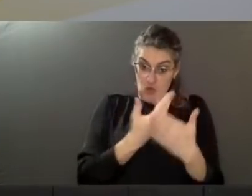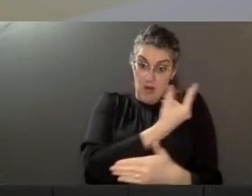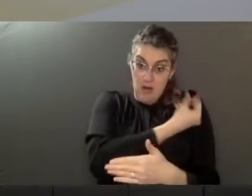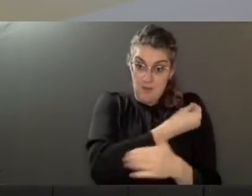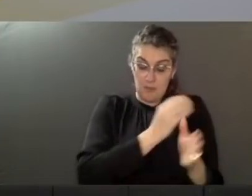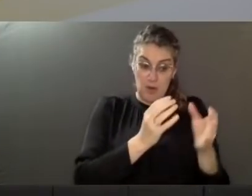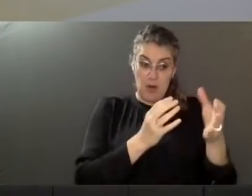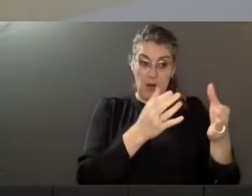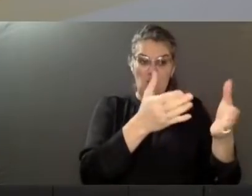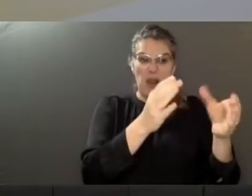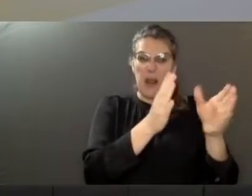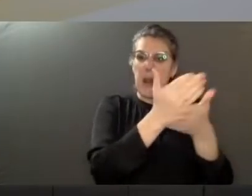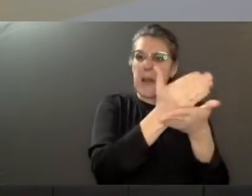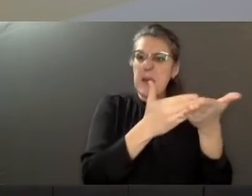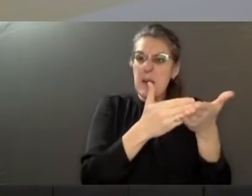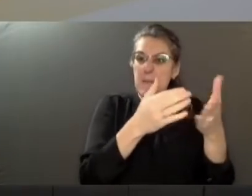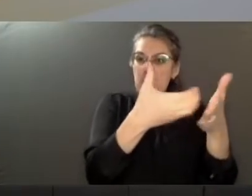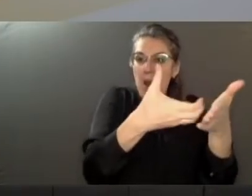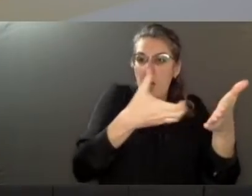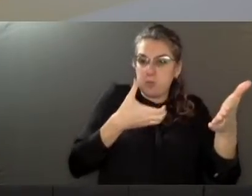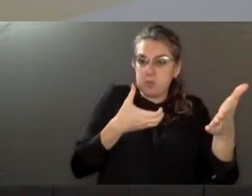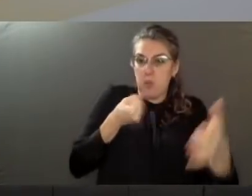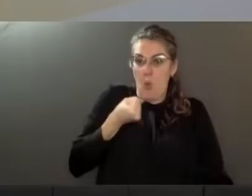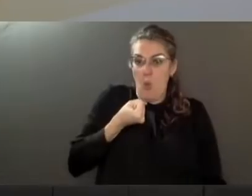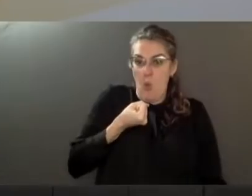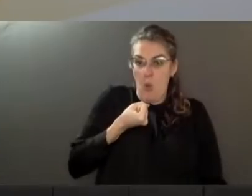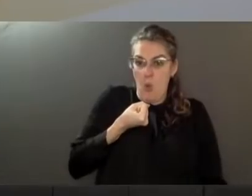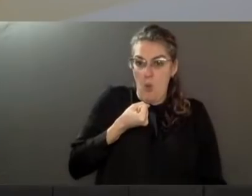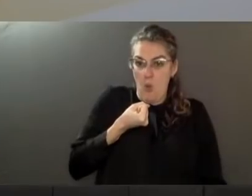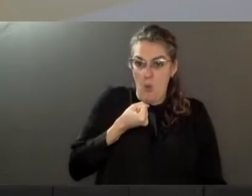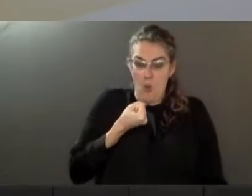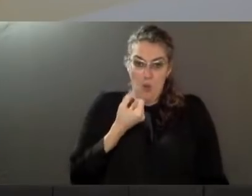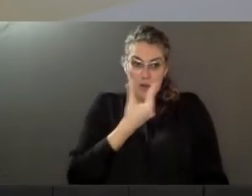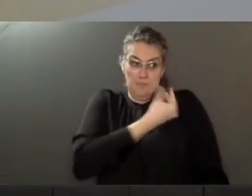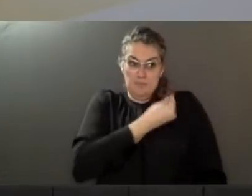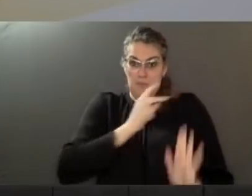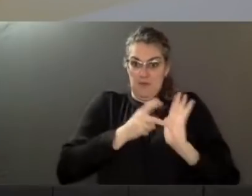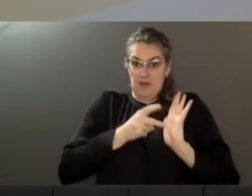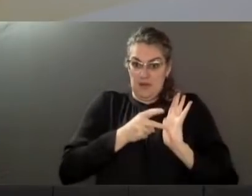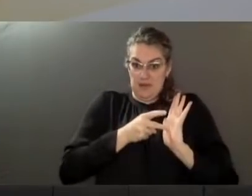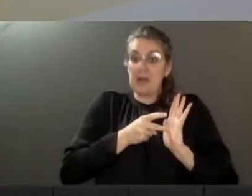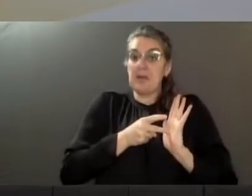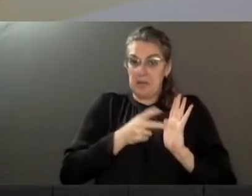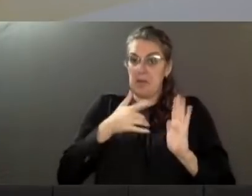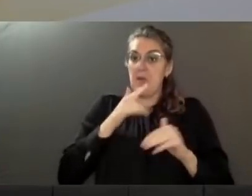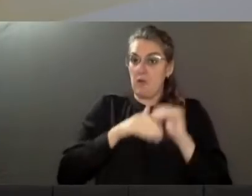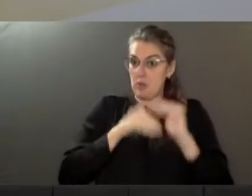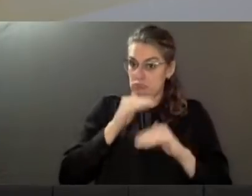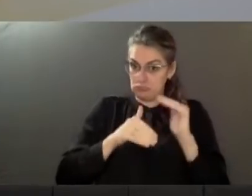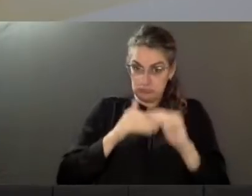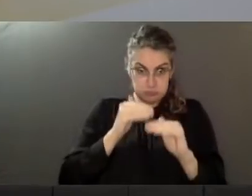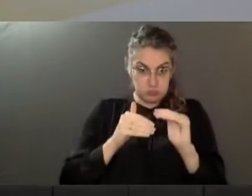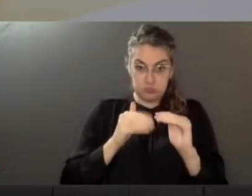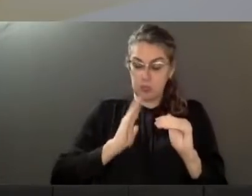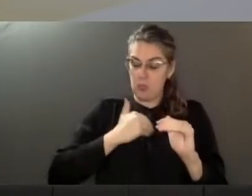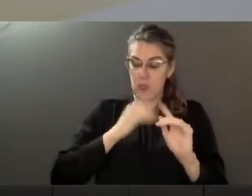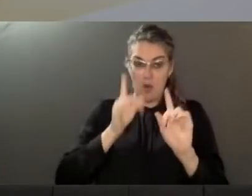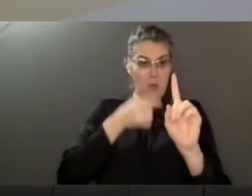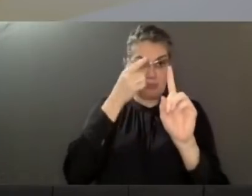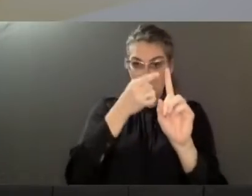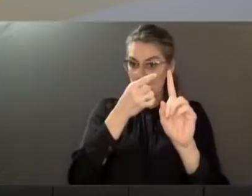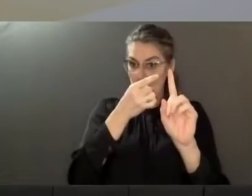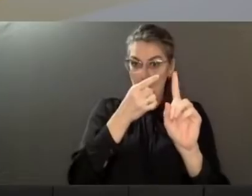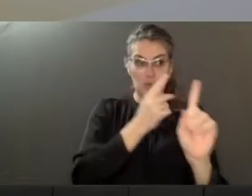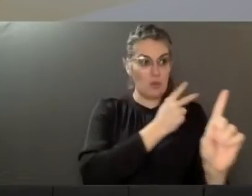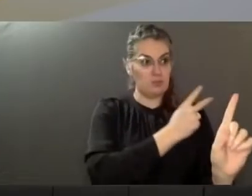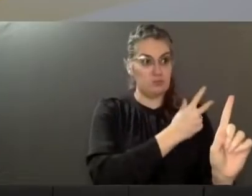have that increased supply in February. We are confident that we have enough vaccine to continue with our original plan. The